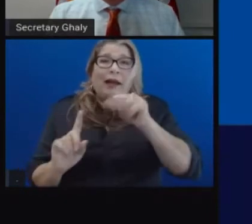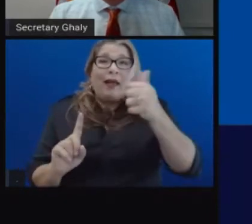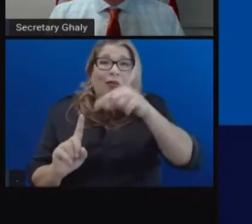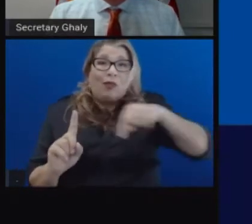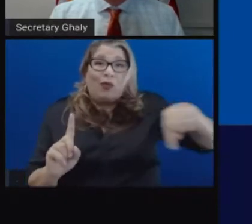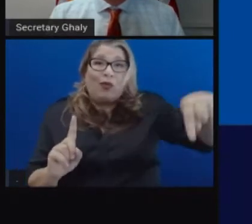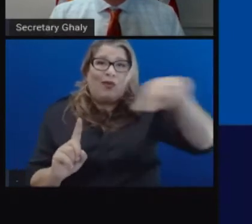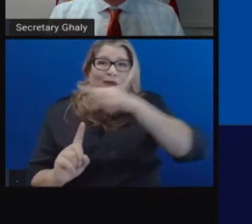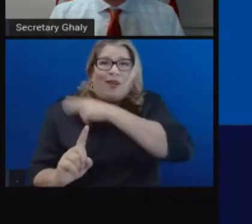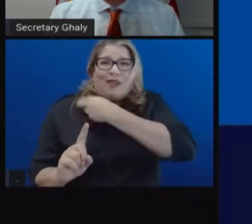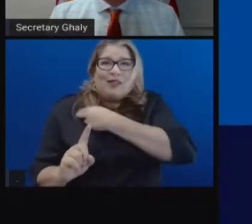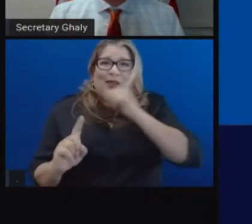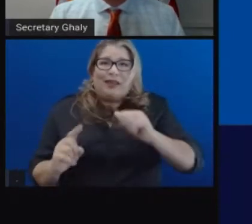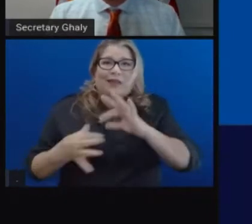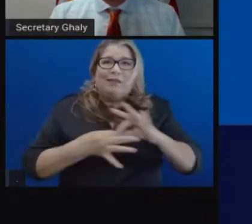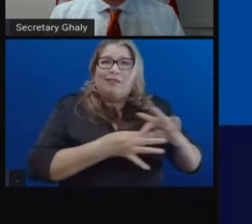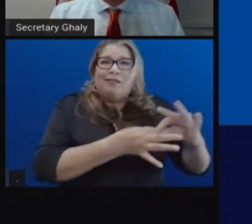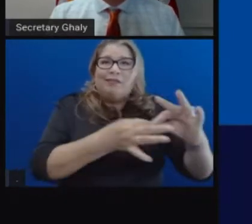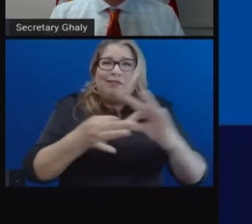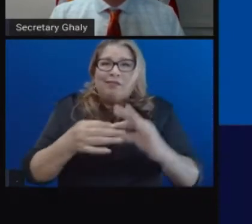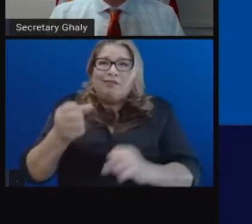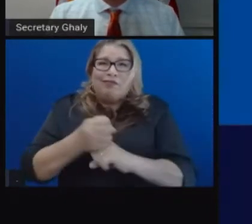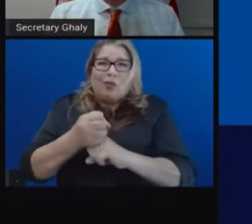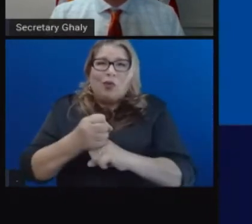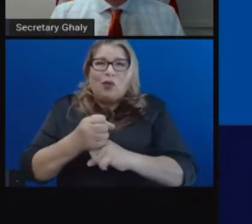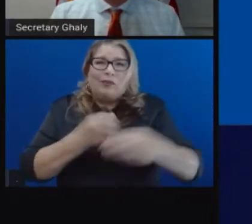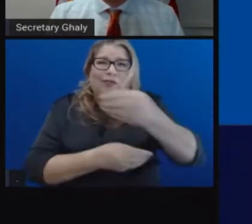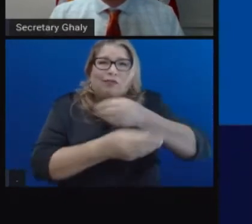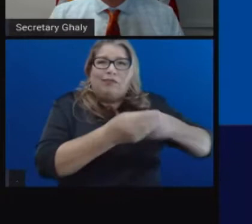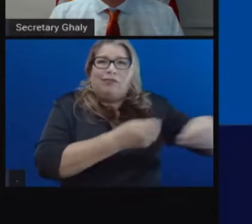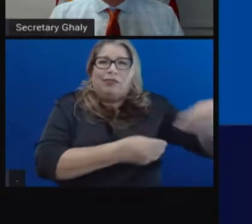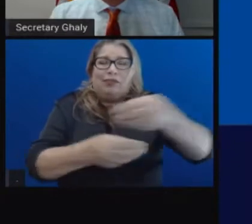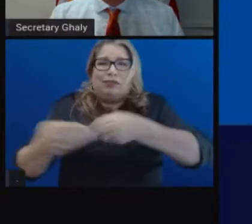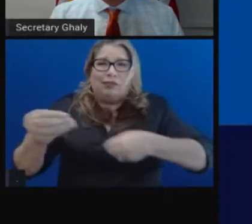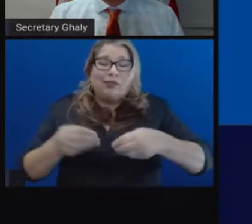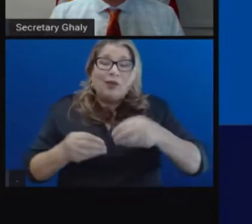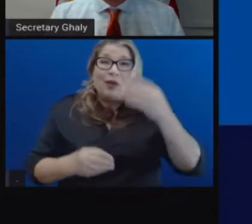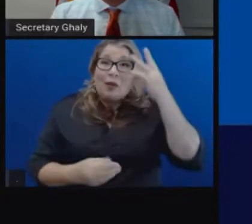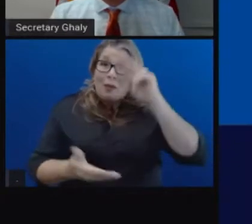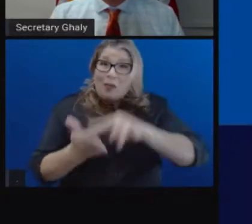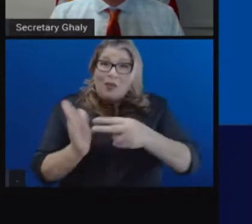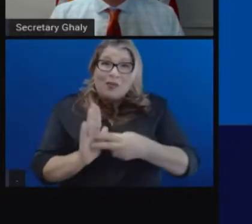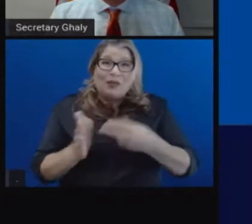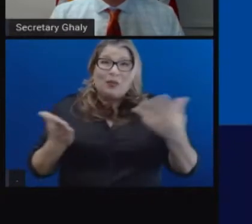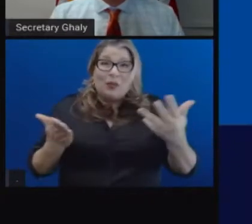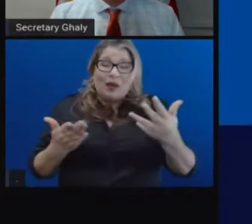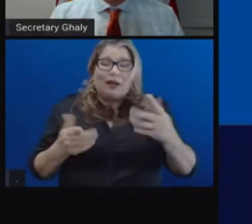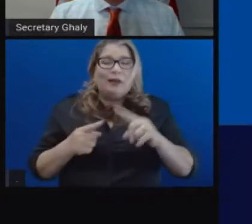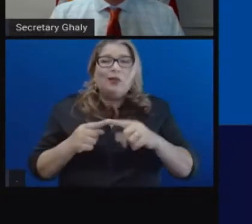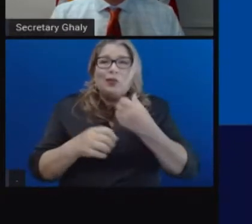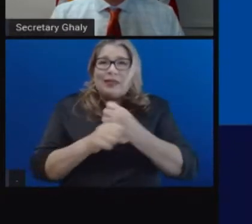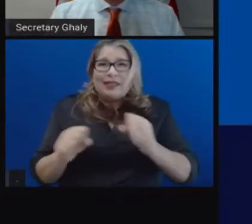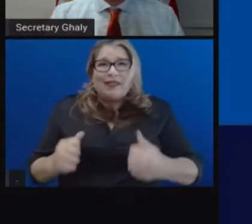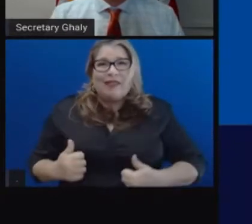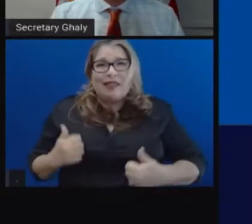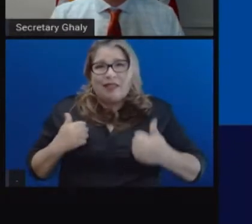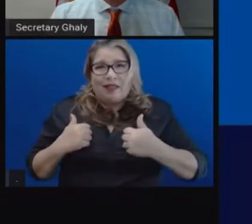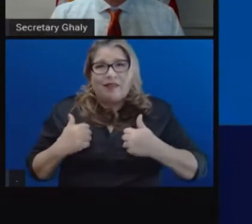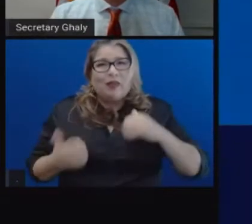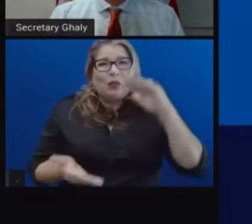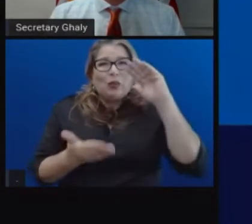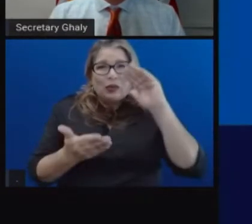all pointed towards saving lives and reducing the impact overall on our state. Next slide,